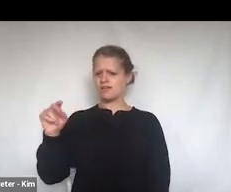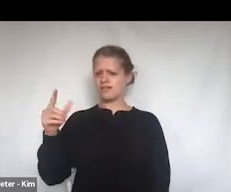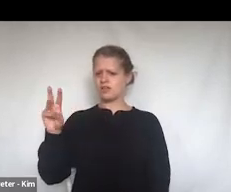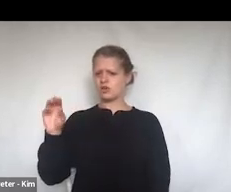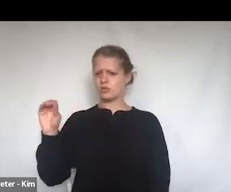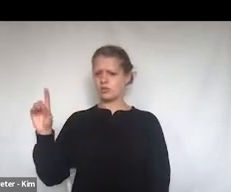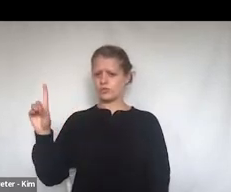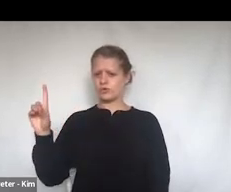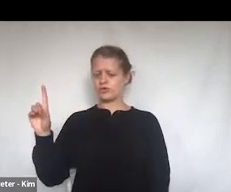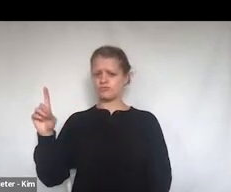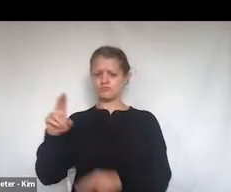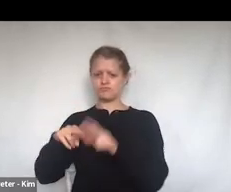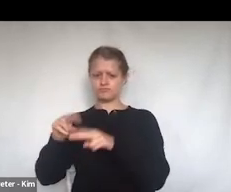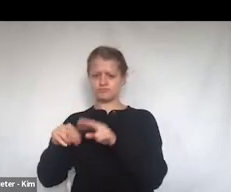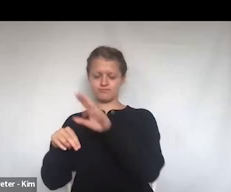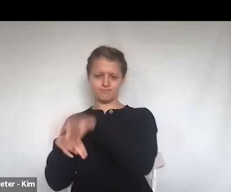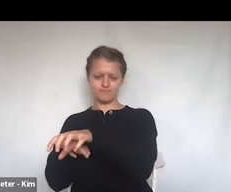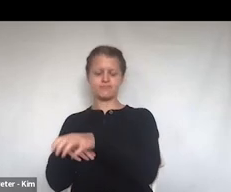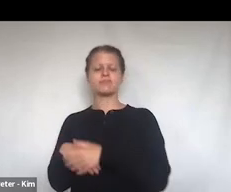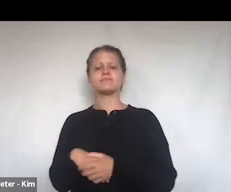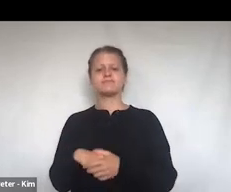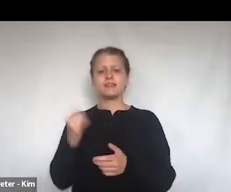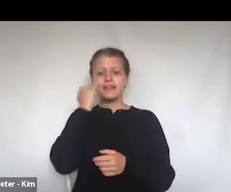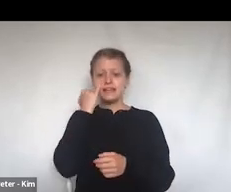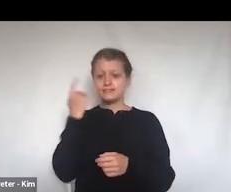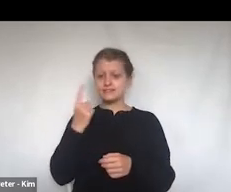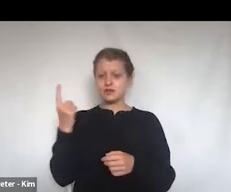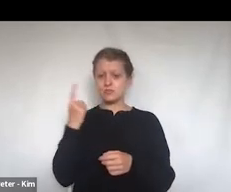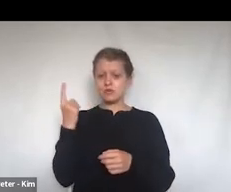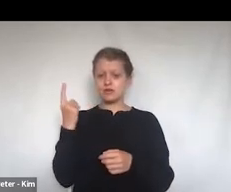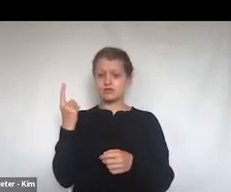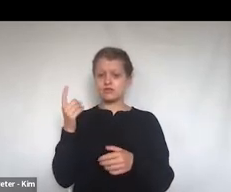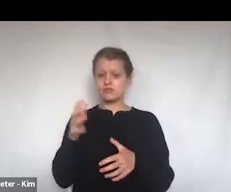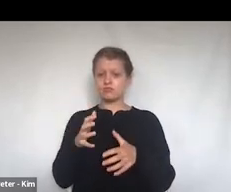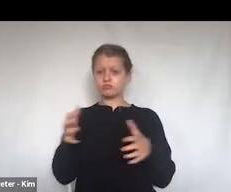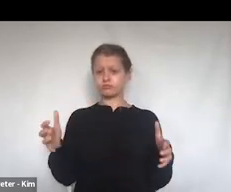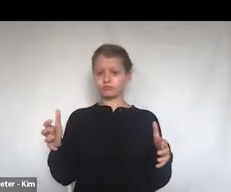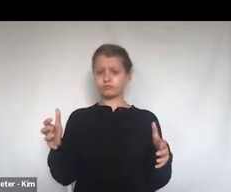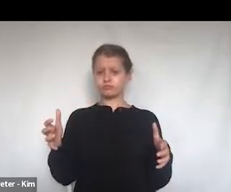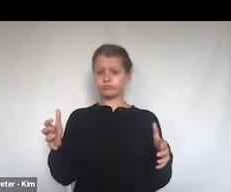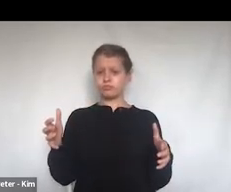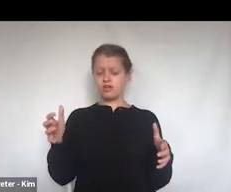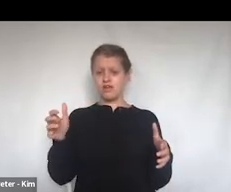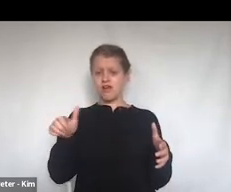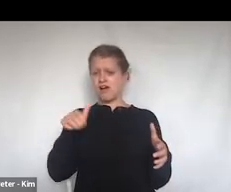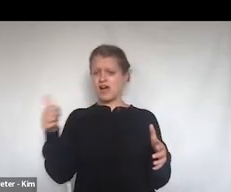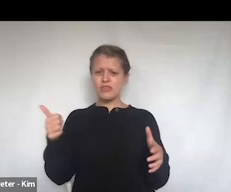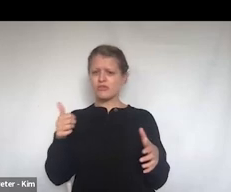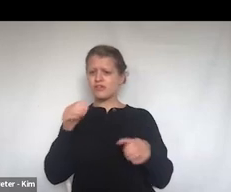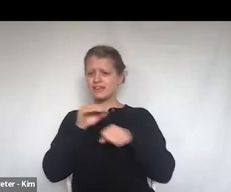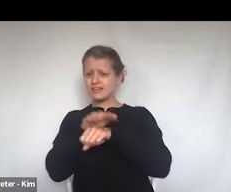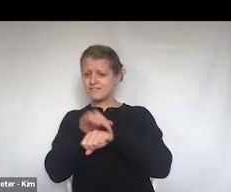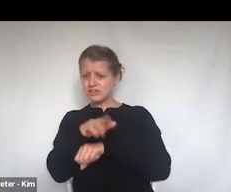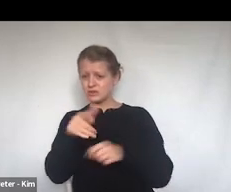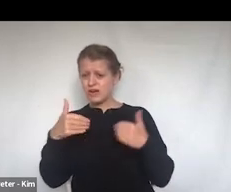If a person is overweight, is there anything additional that could be done or other than what has been mentioned to